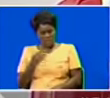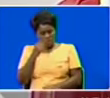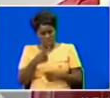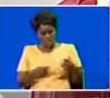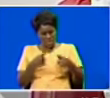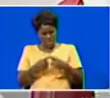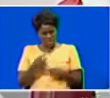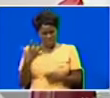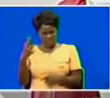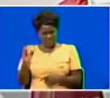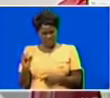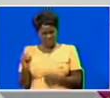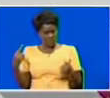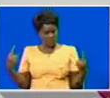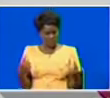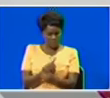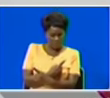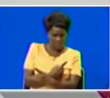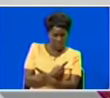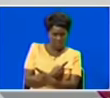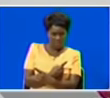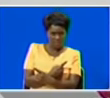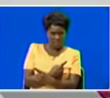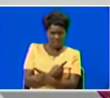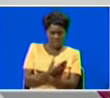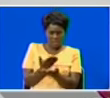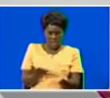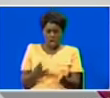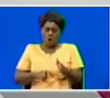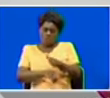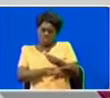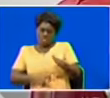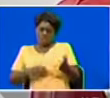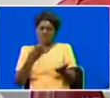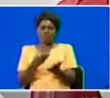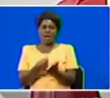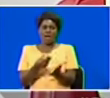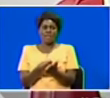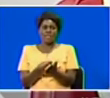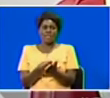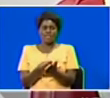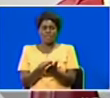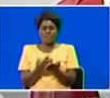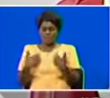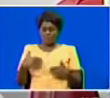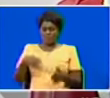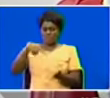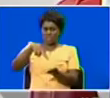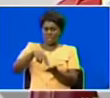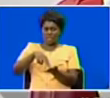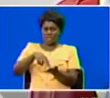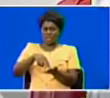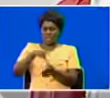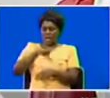we used to fund our politicians. Mm-hmm. Today, they steal our money or they become investors. So ideally, most of the people who are buying today are going to take a